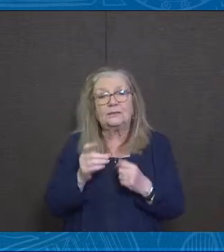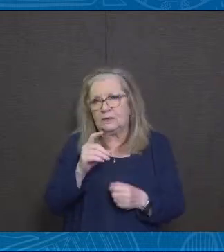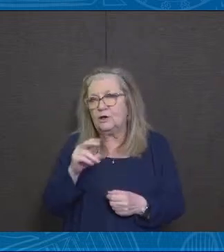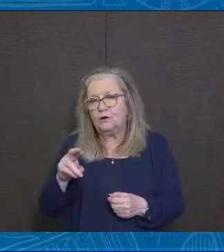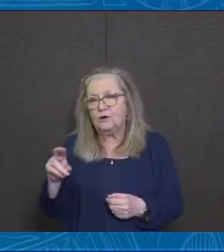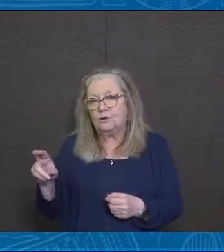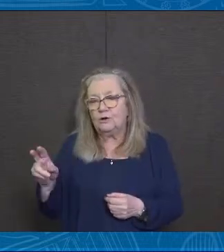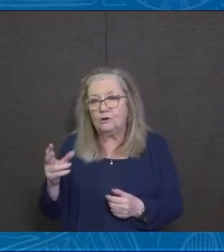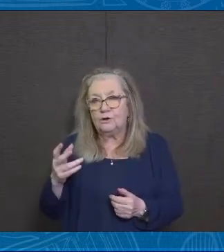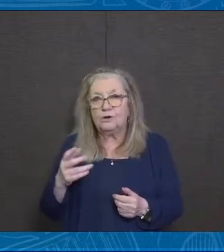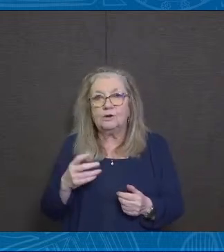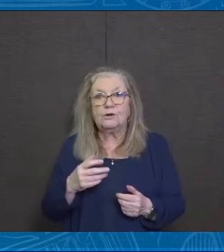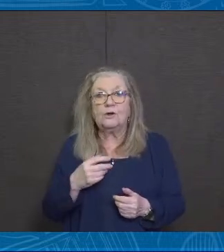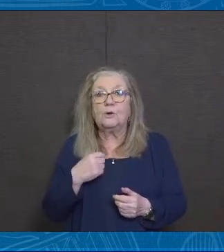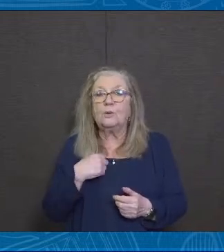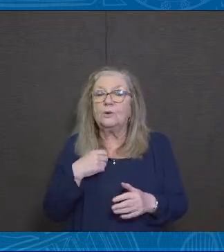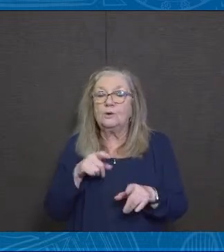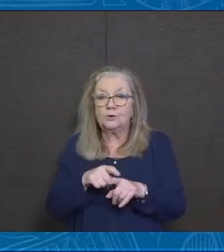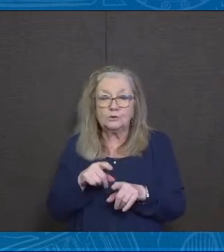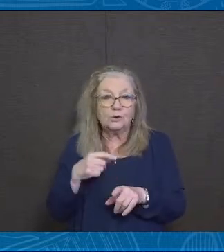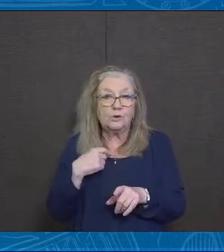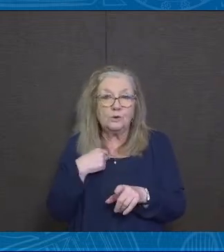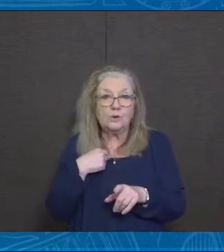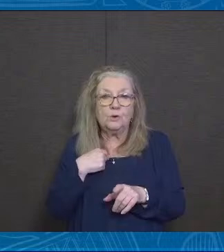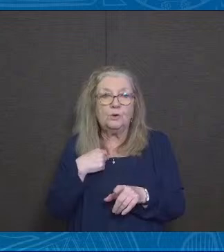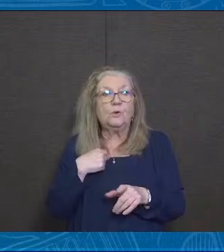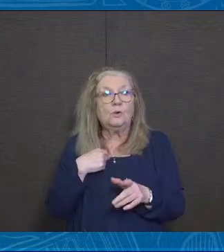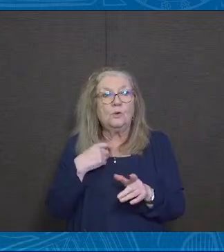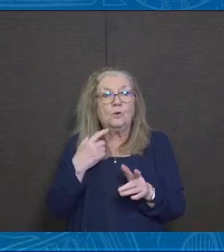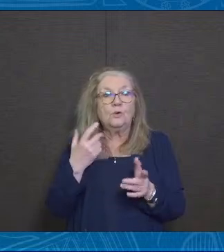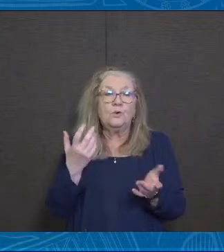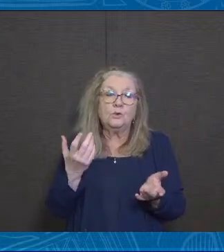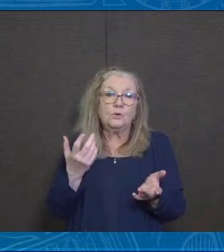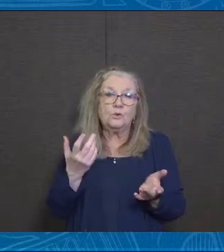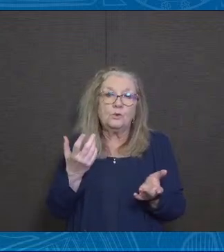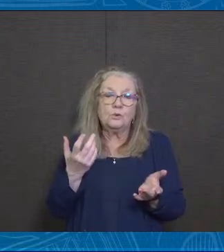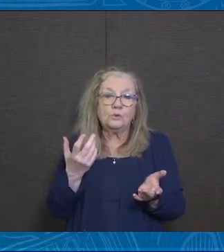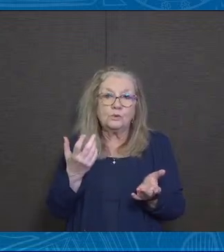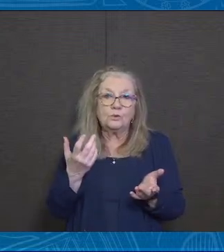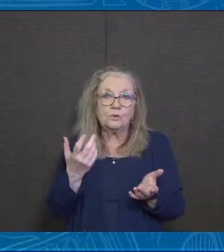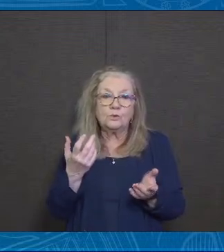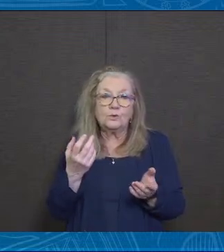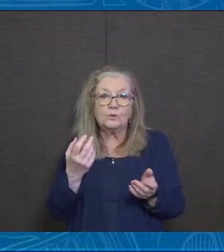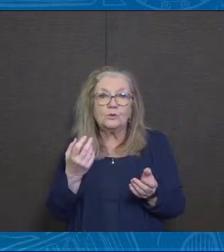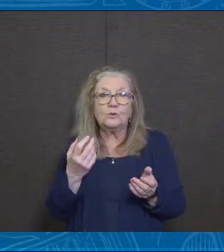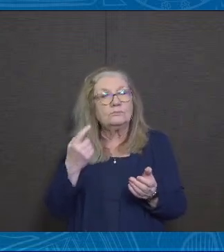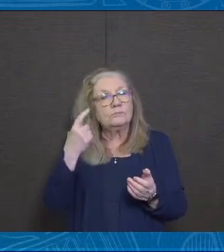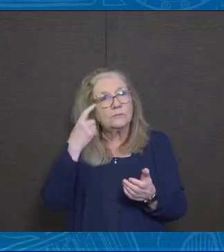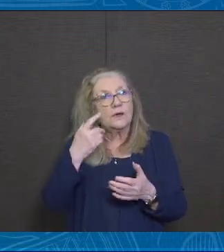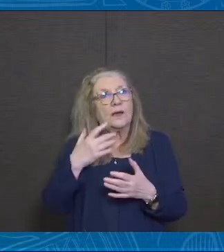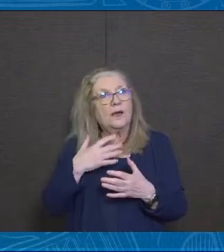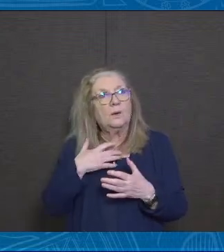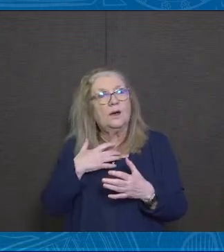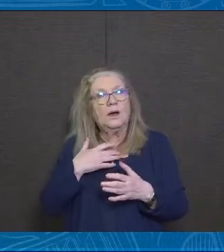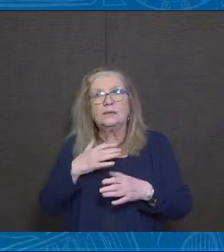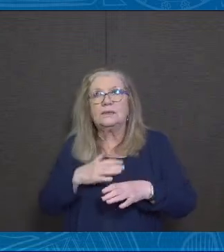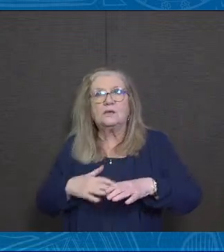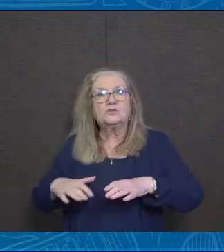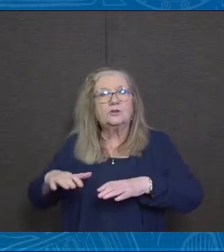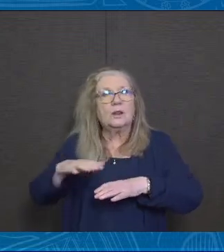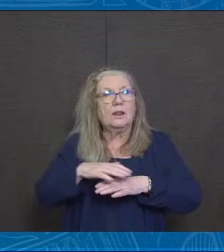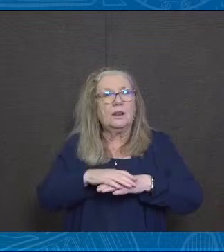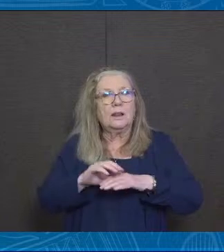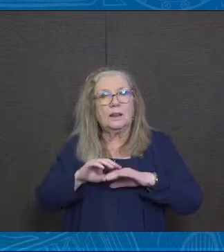apart from that, we also crafted our National Climate Change Action